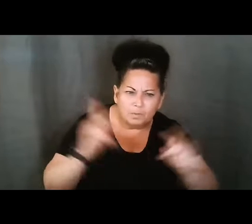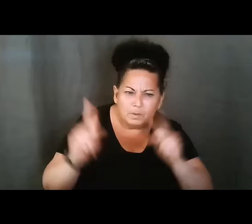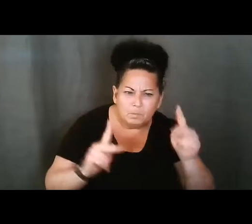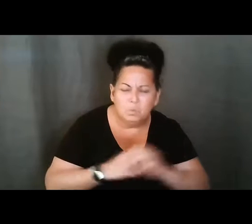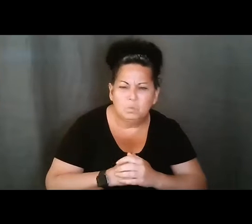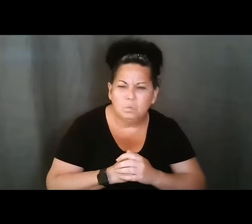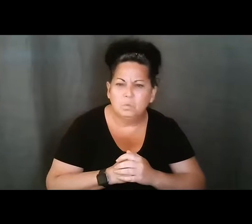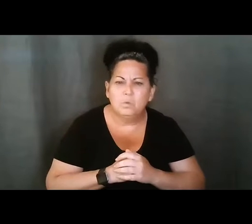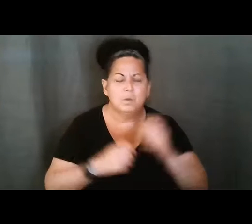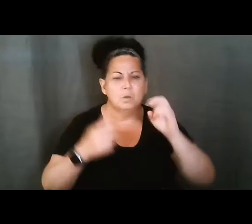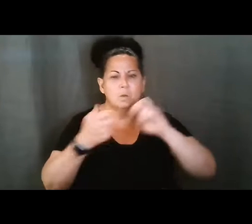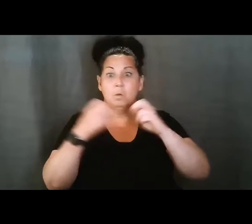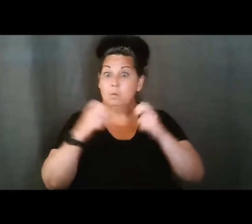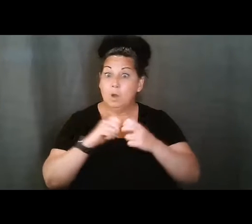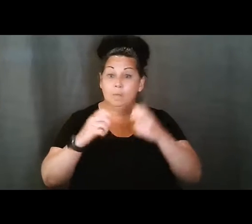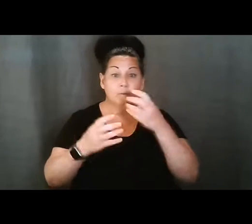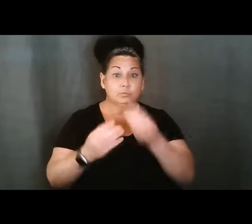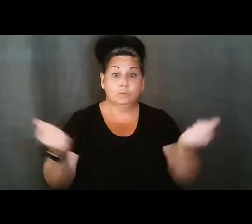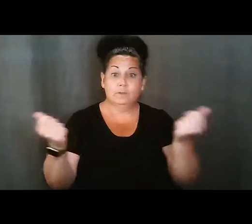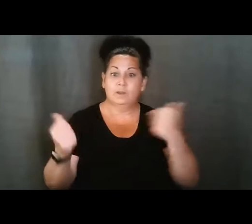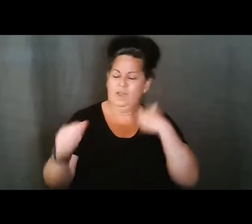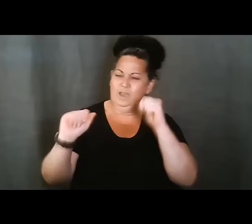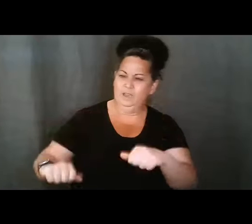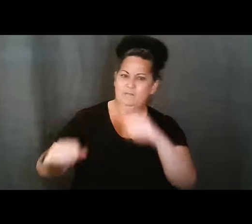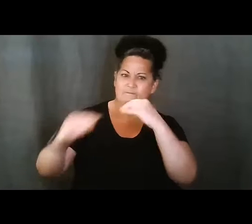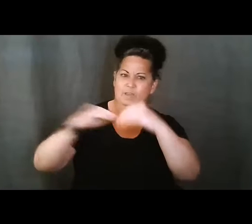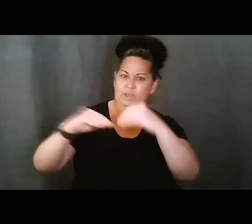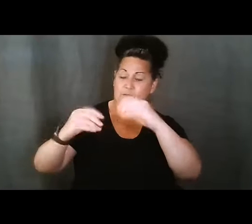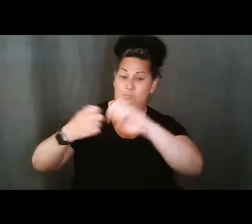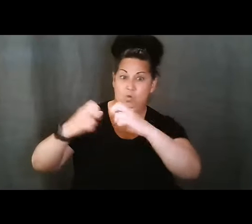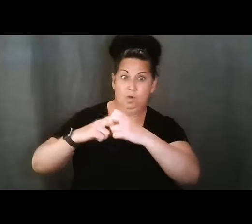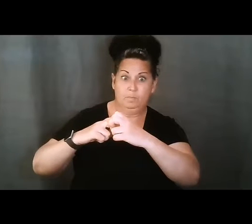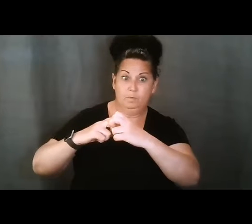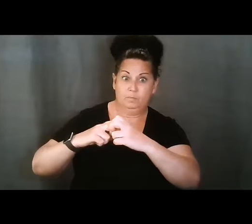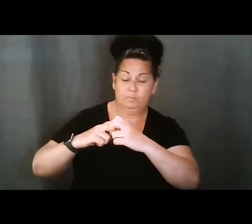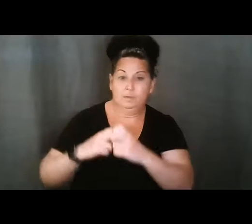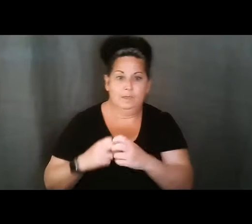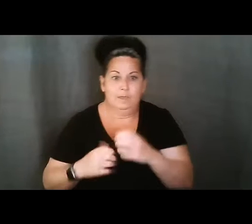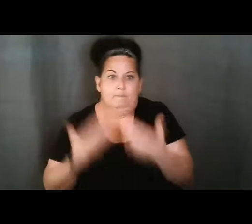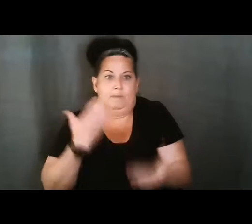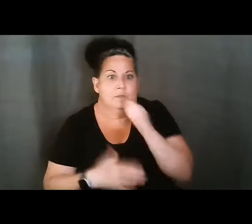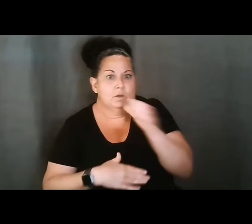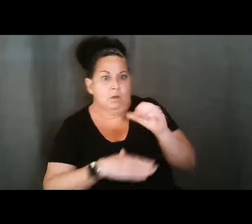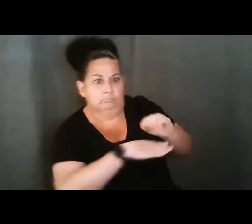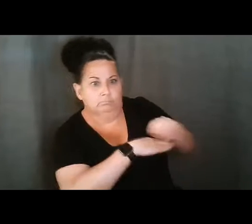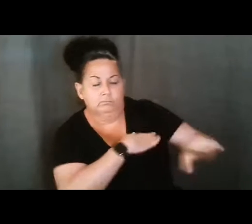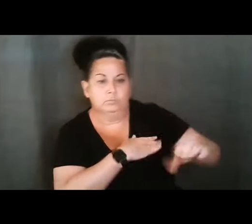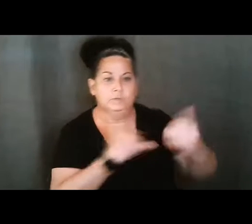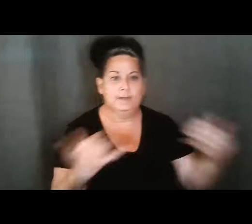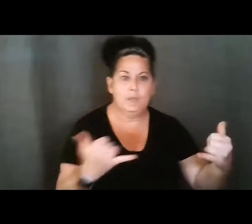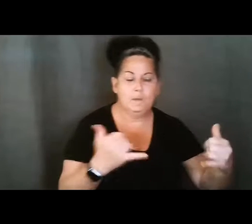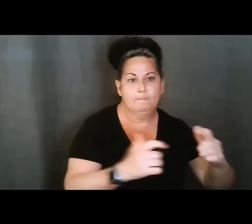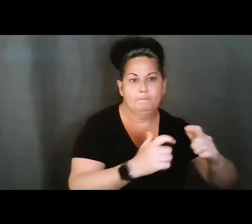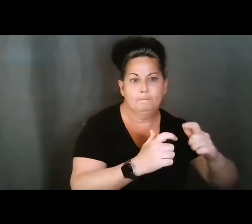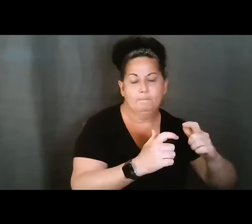without causing a bigger issue. Sometimes we have to understand that we can't fix it at that particular time. Relationship skills.